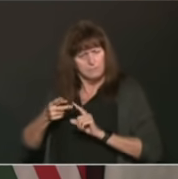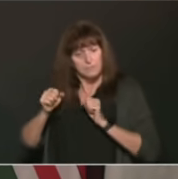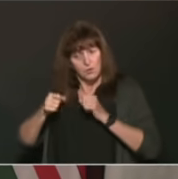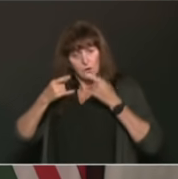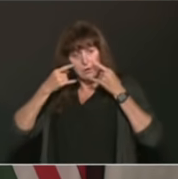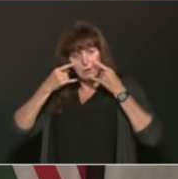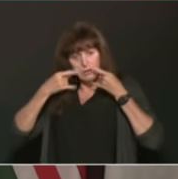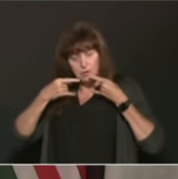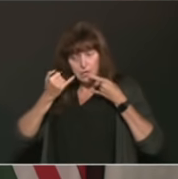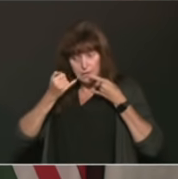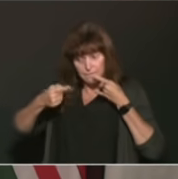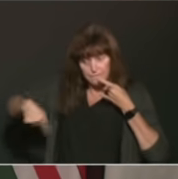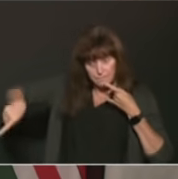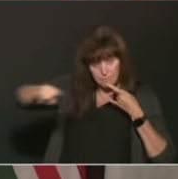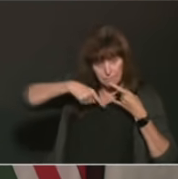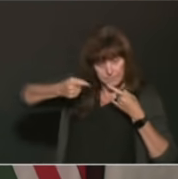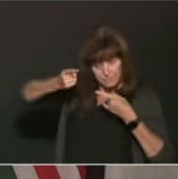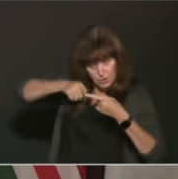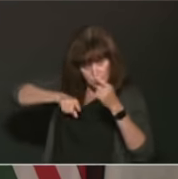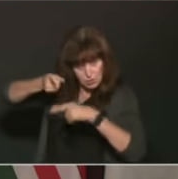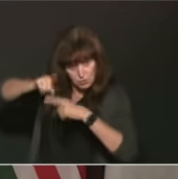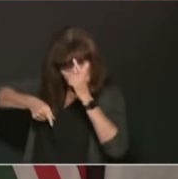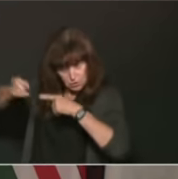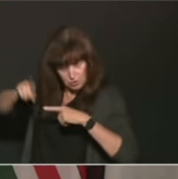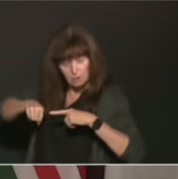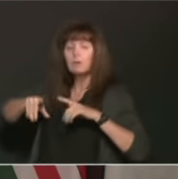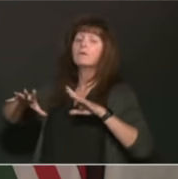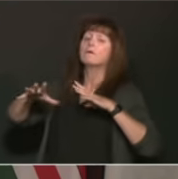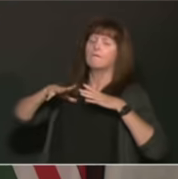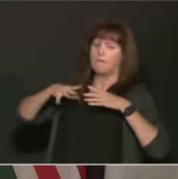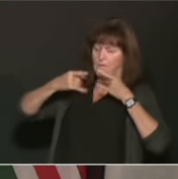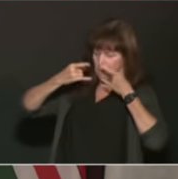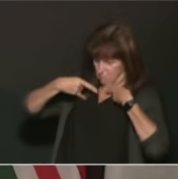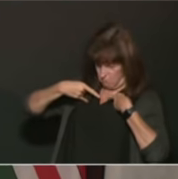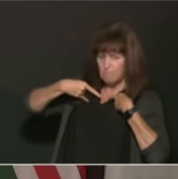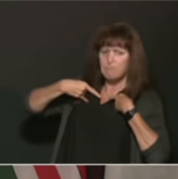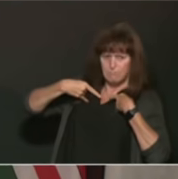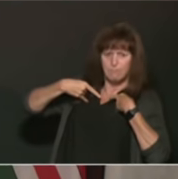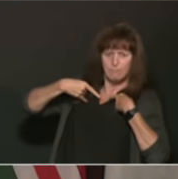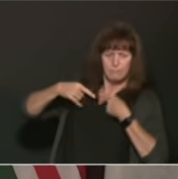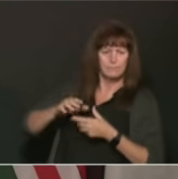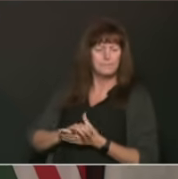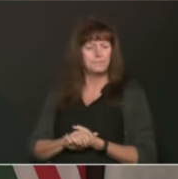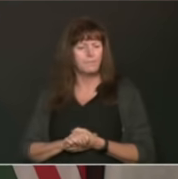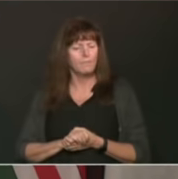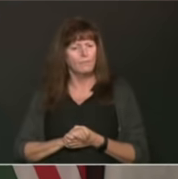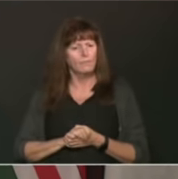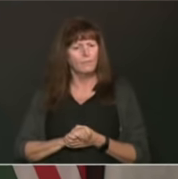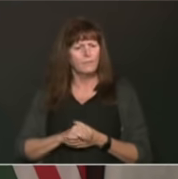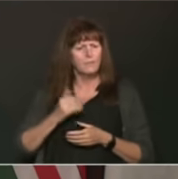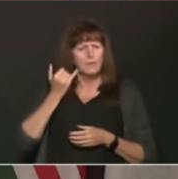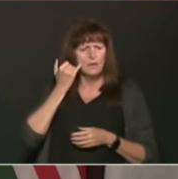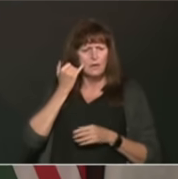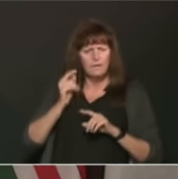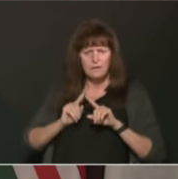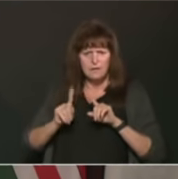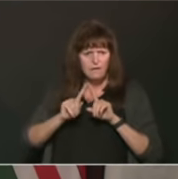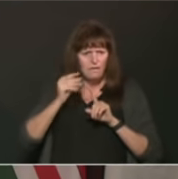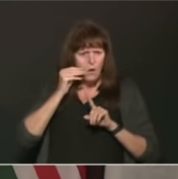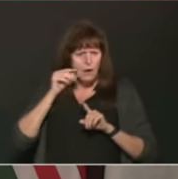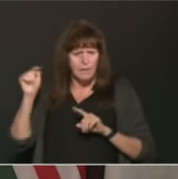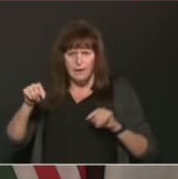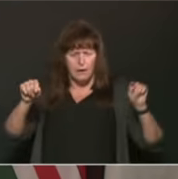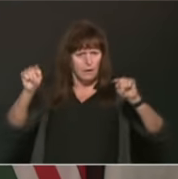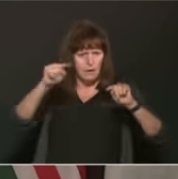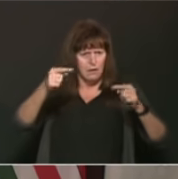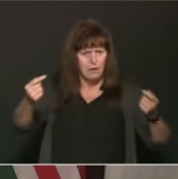is comfortable. But if you gather indoors with people from multiple households who are unvaccinated or